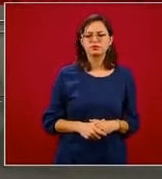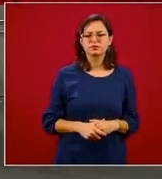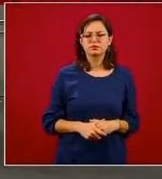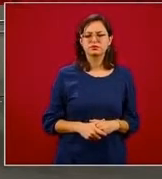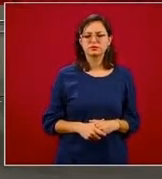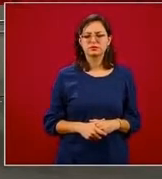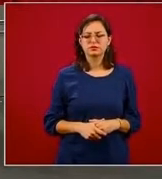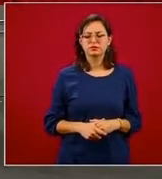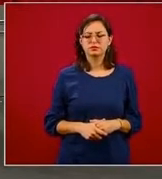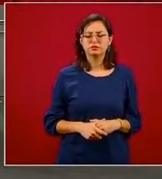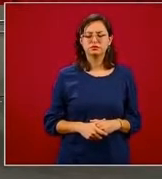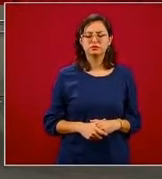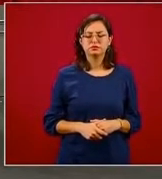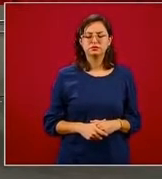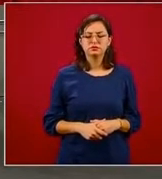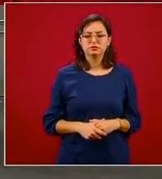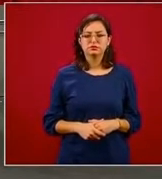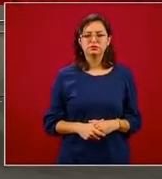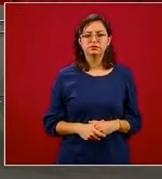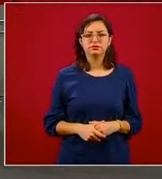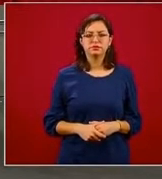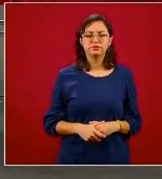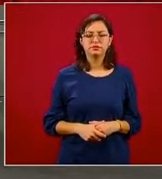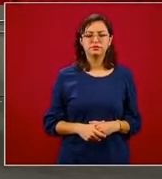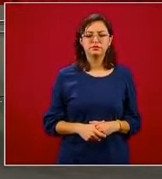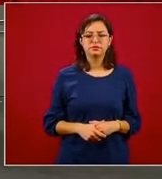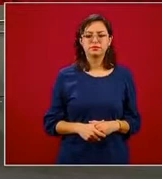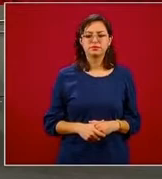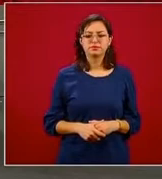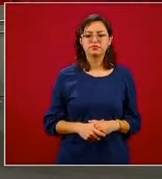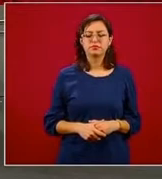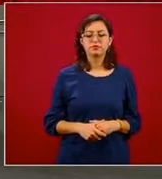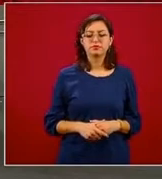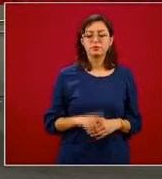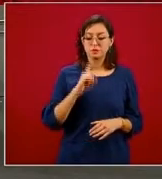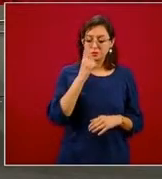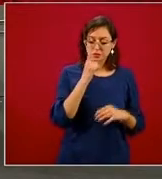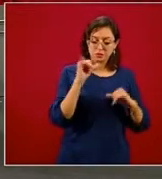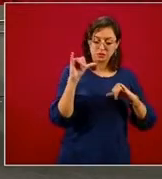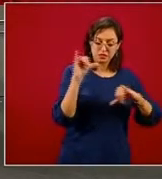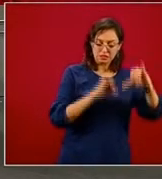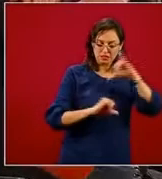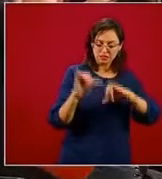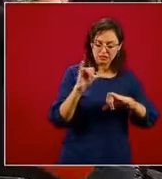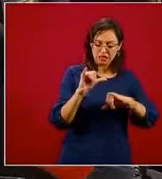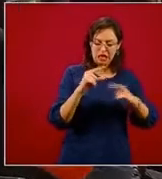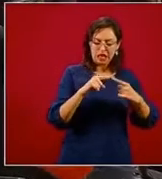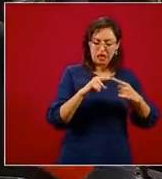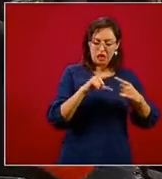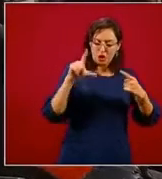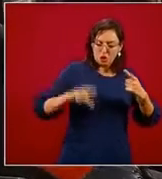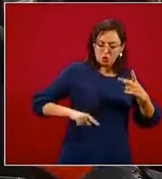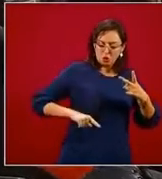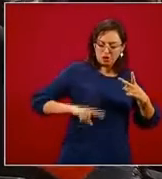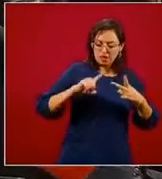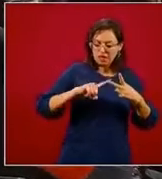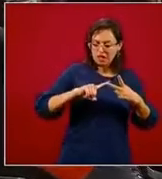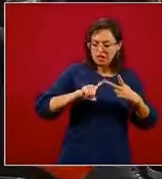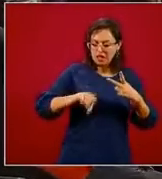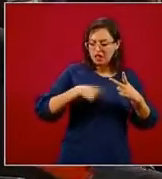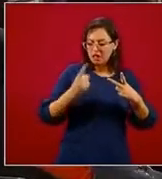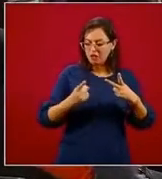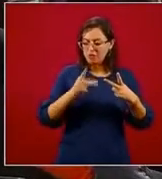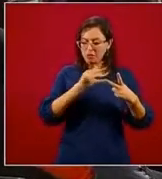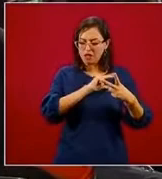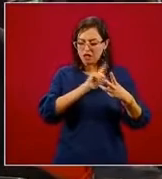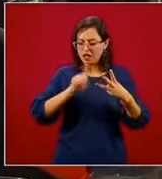ask you comentado about testing. de las tres las realizadas, Now, las the laboratorios testing that parciales they've y las done so pruebas realizadas, far si yo at sumo state todas esas, labs, if me